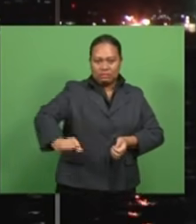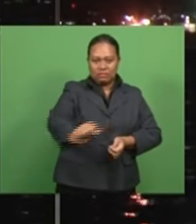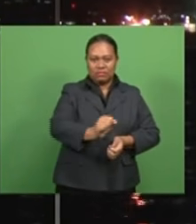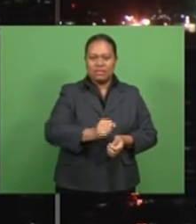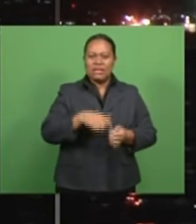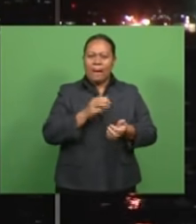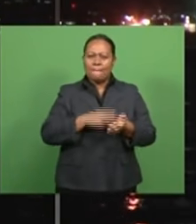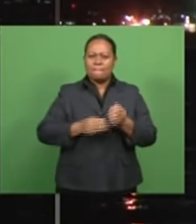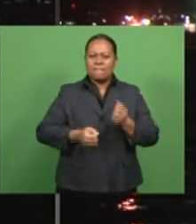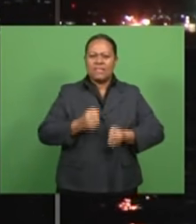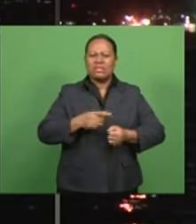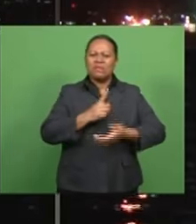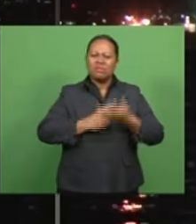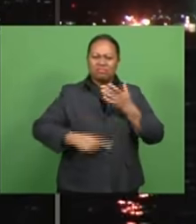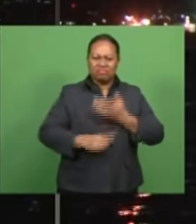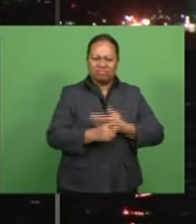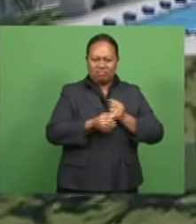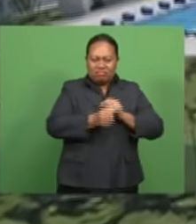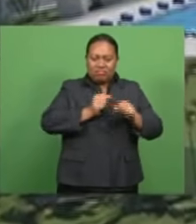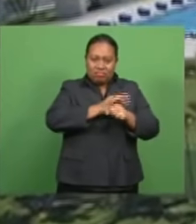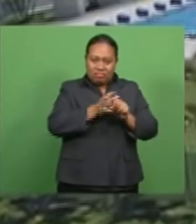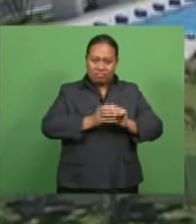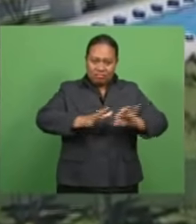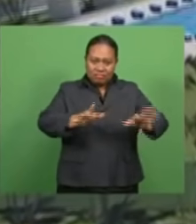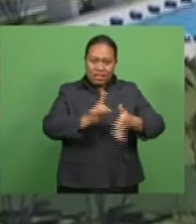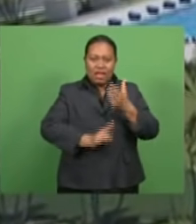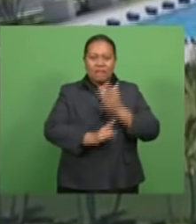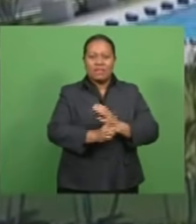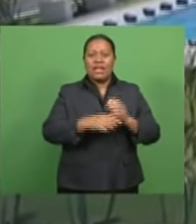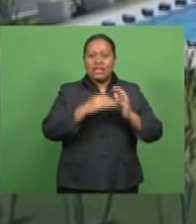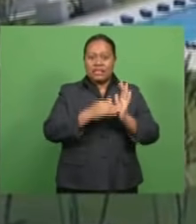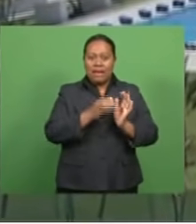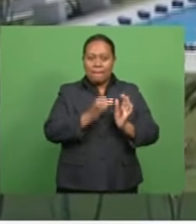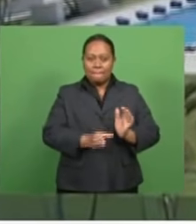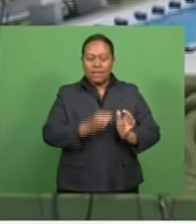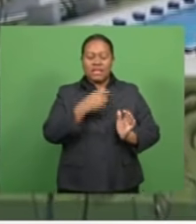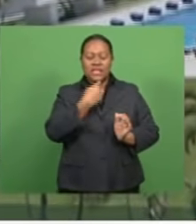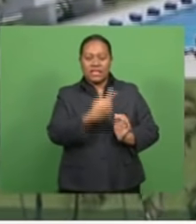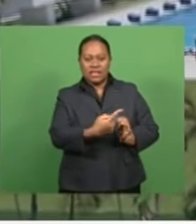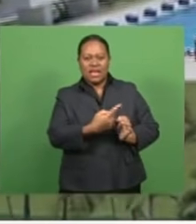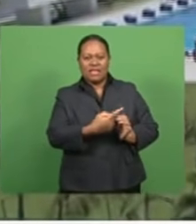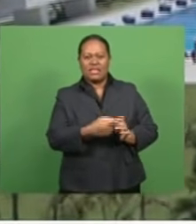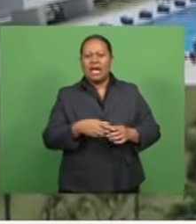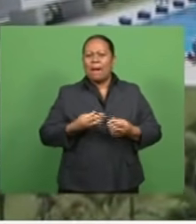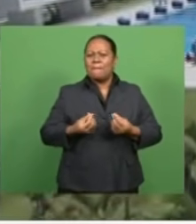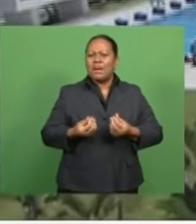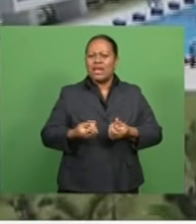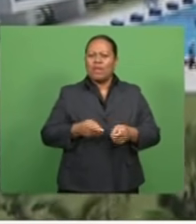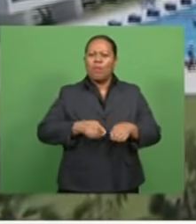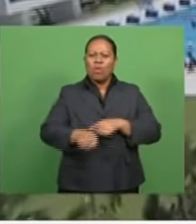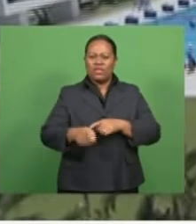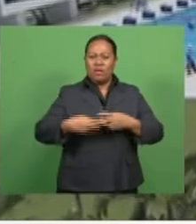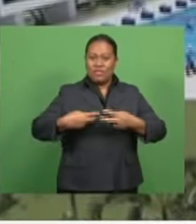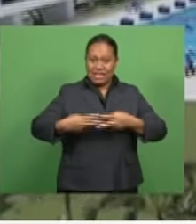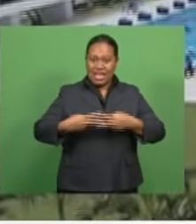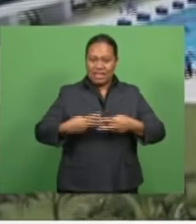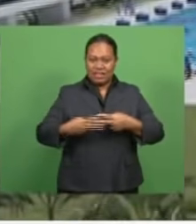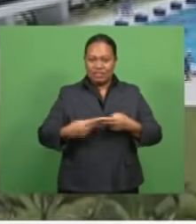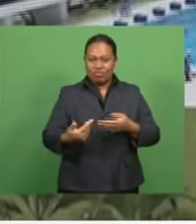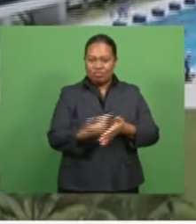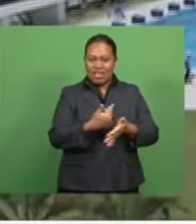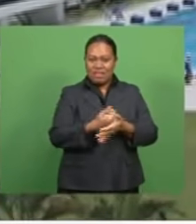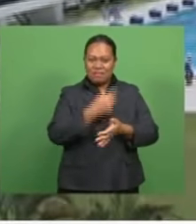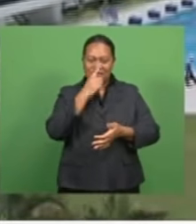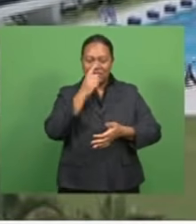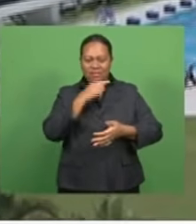the coronavirus pandemic. Chair Peter Mazie says 40% of the council's earnings are from the gate takings and hiring